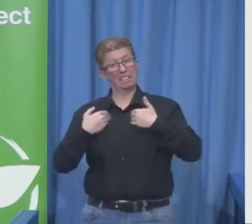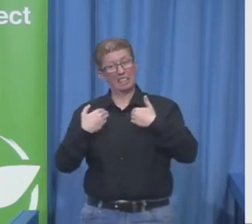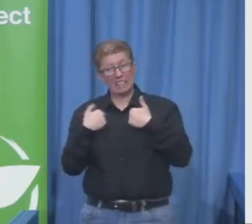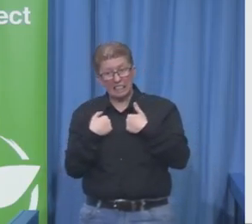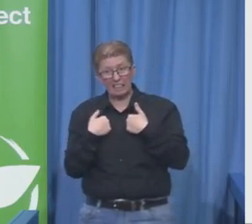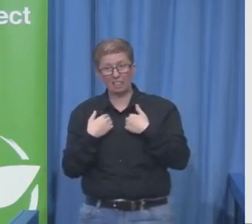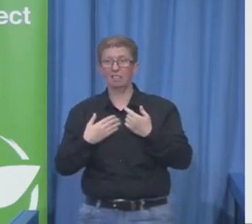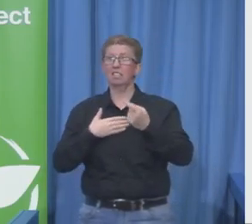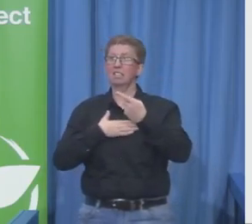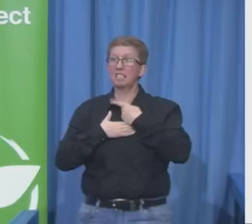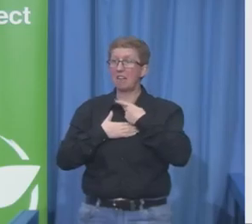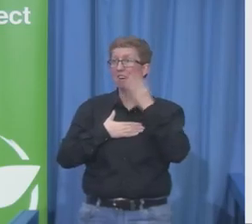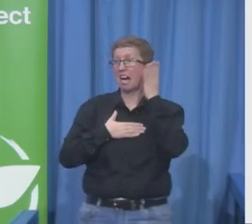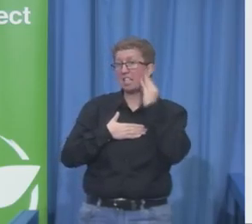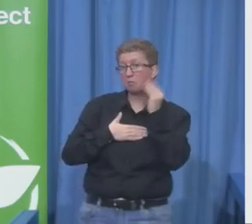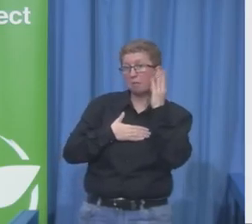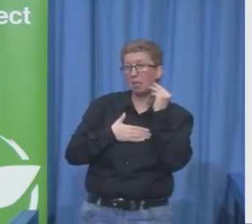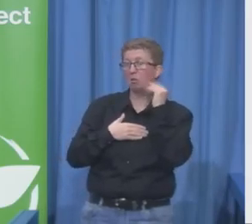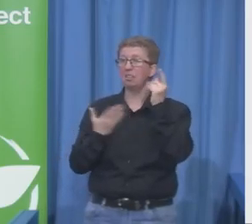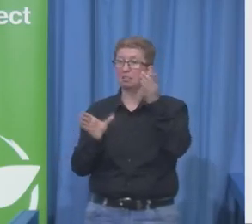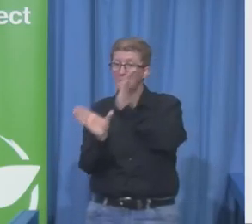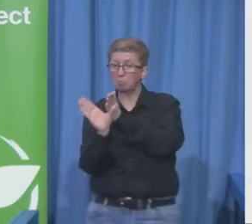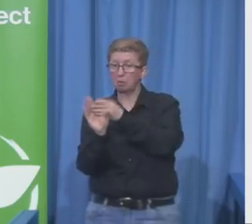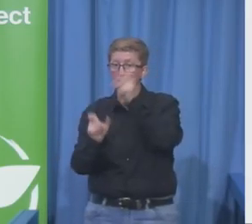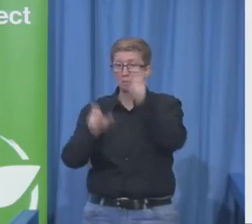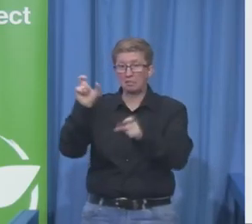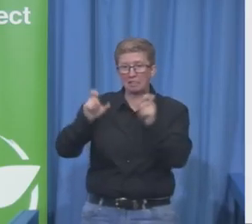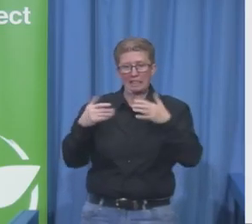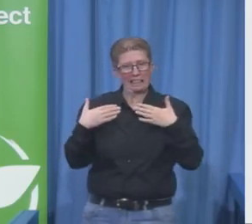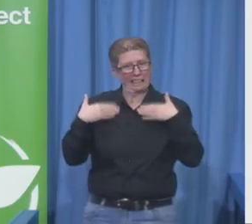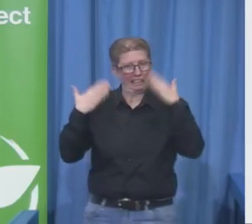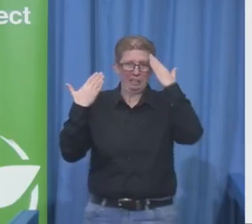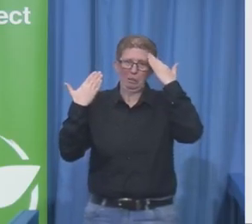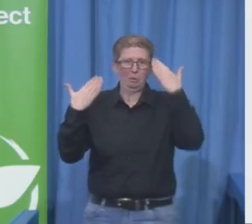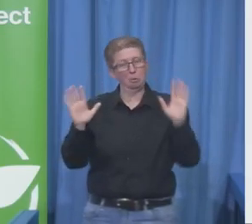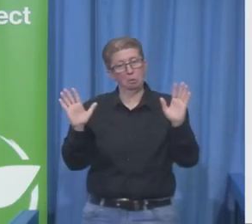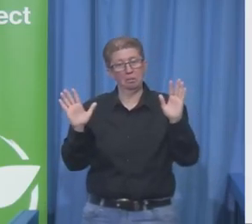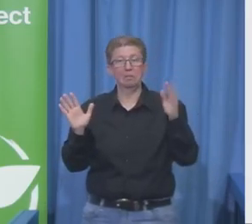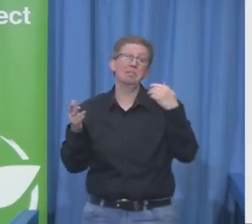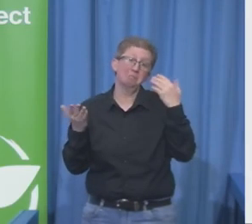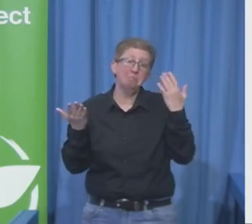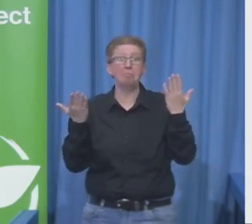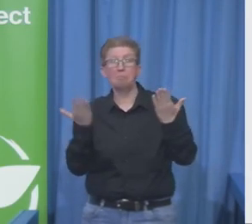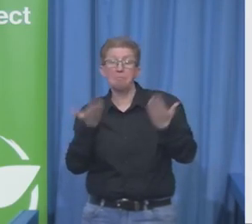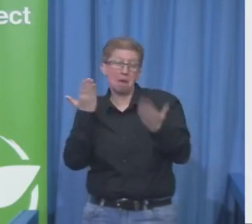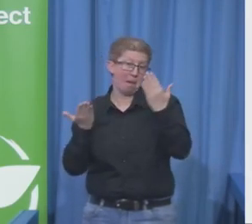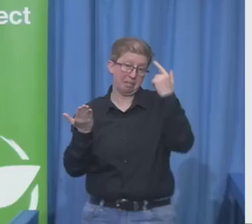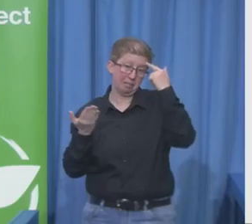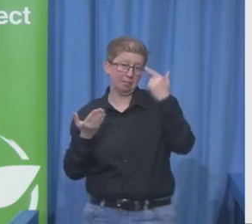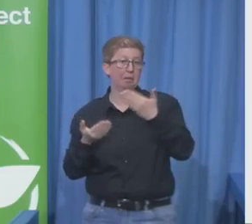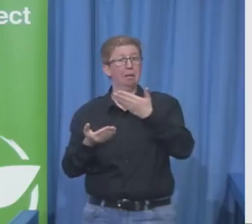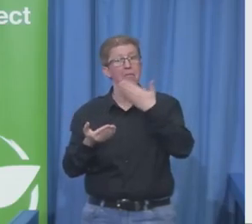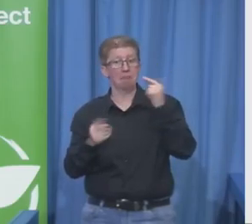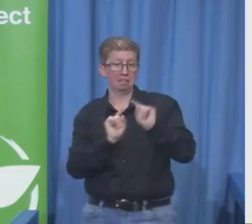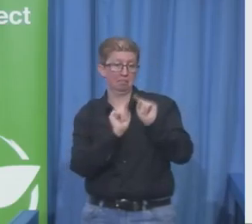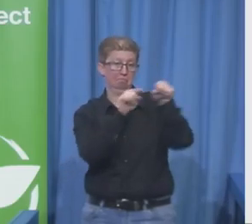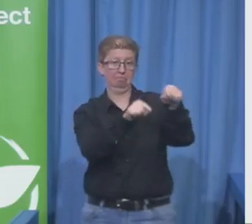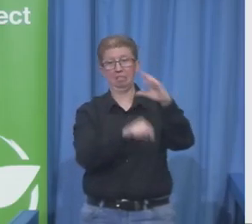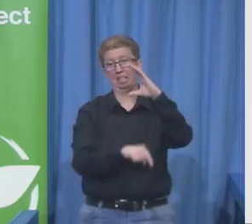contracts for the other things that Microsoft utilizes, over time, we need to start influencing that more and more to make